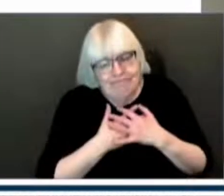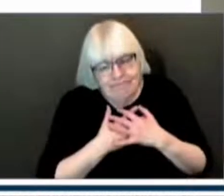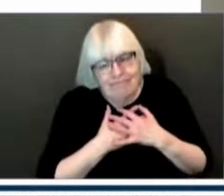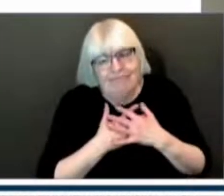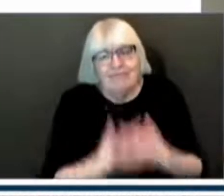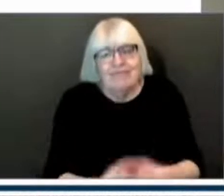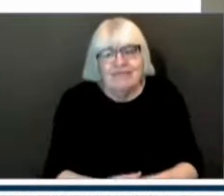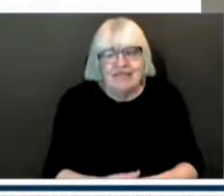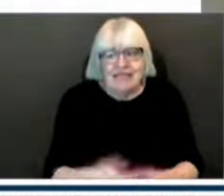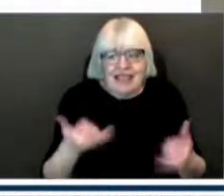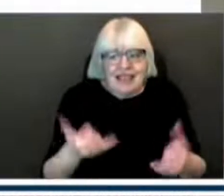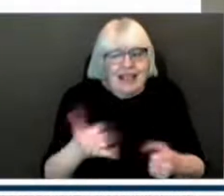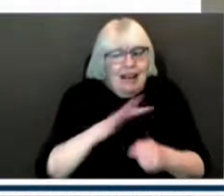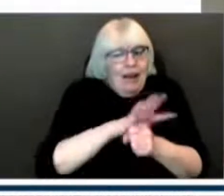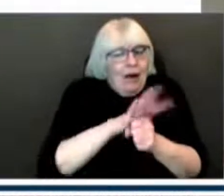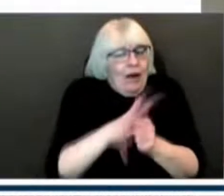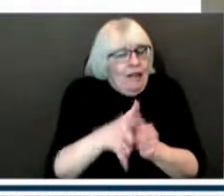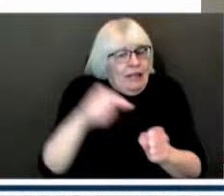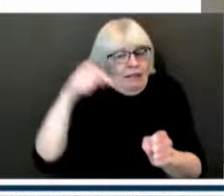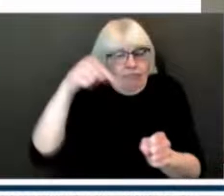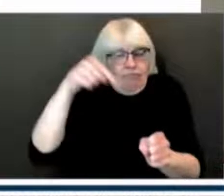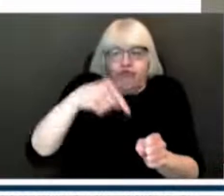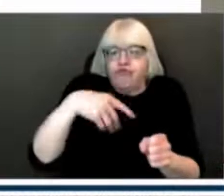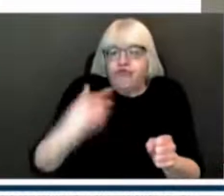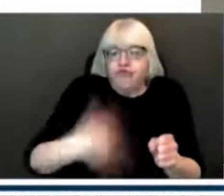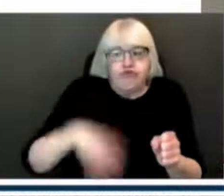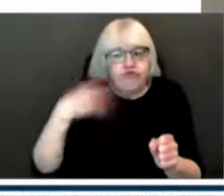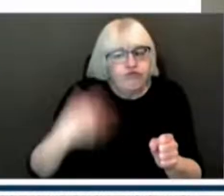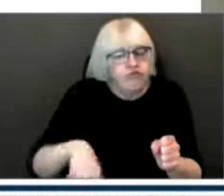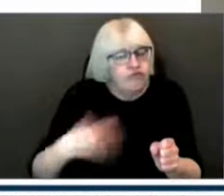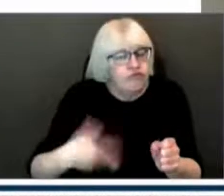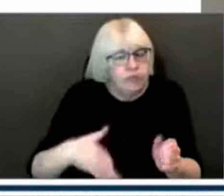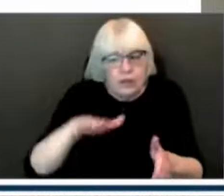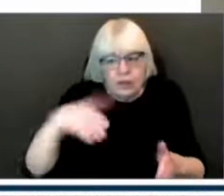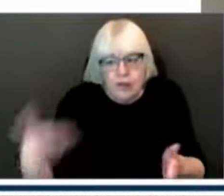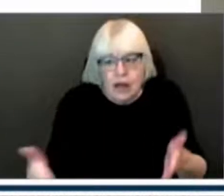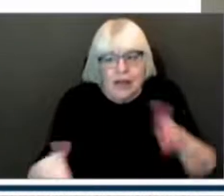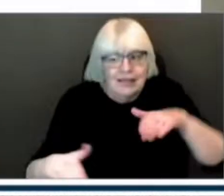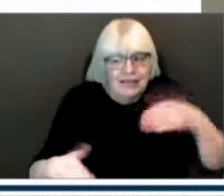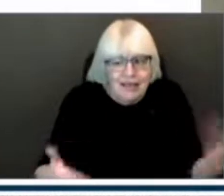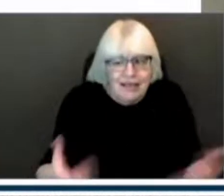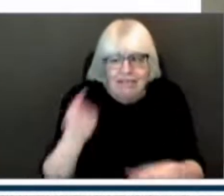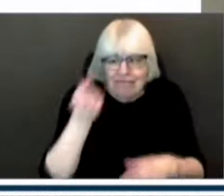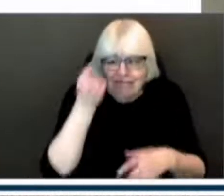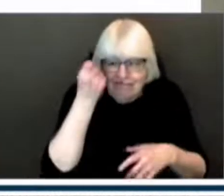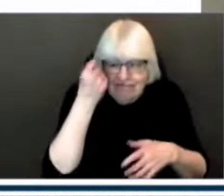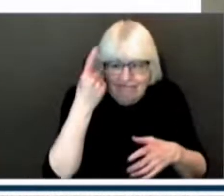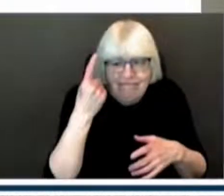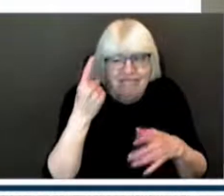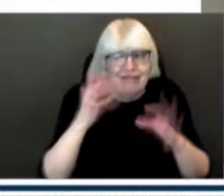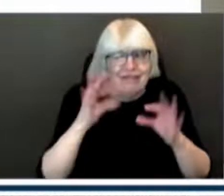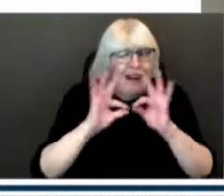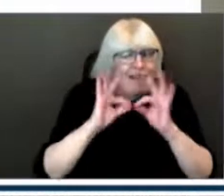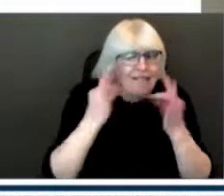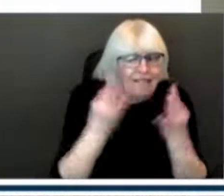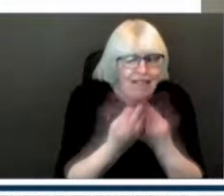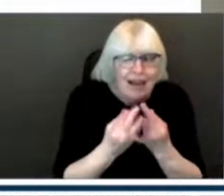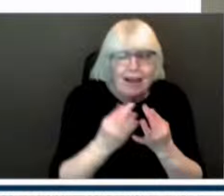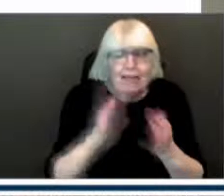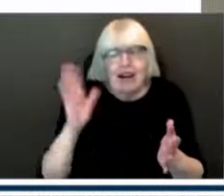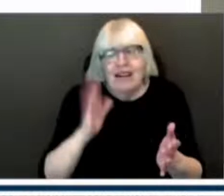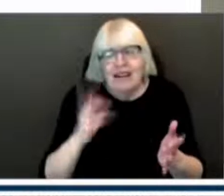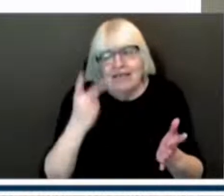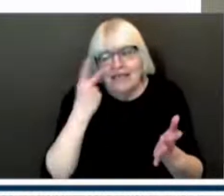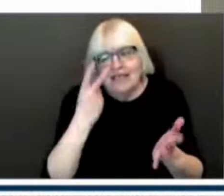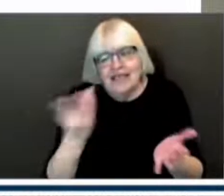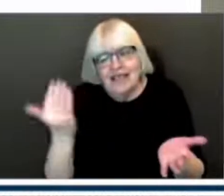taken so much, but none have suffered more than the families who will never see or hug their loved one again. Trying to